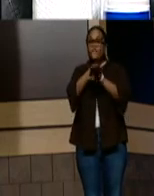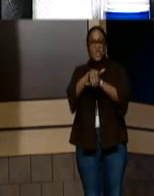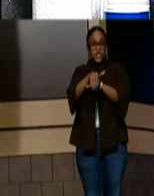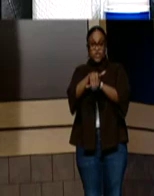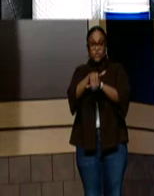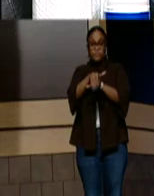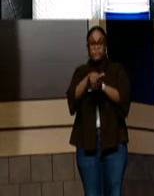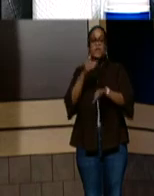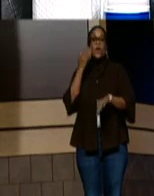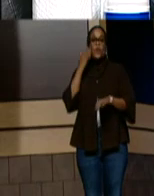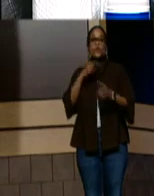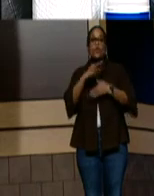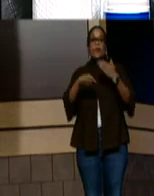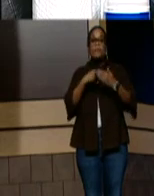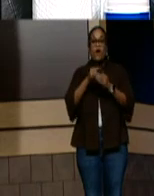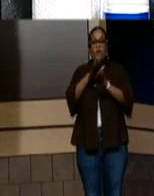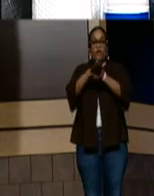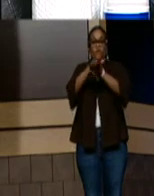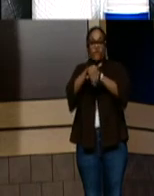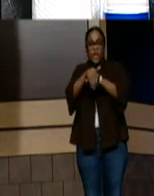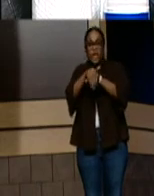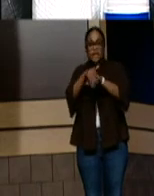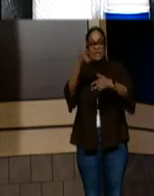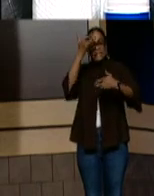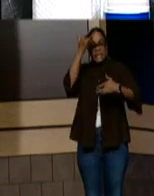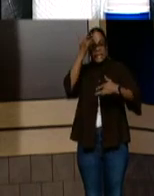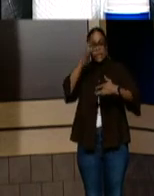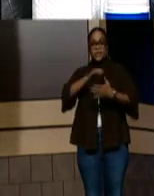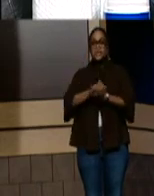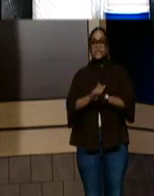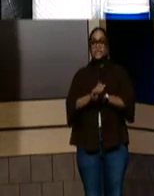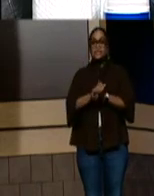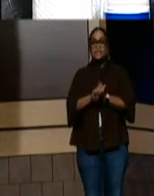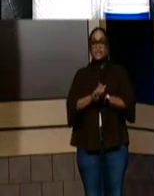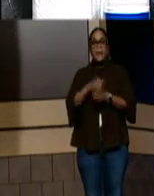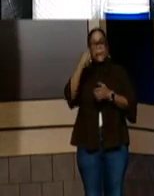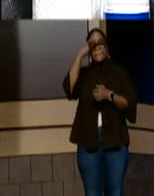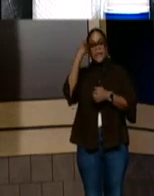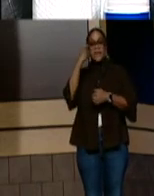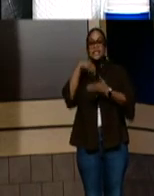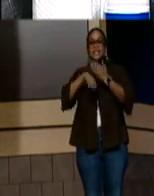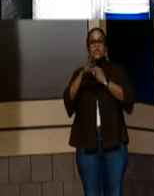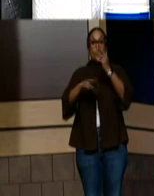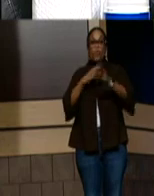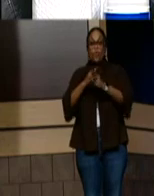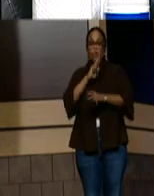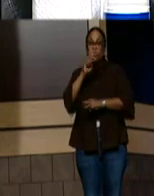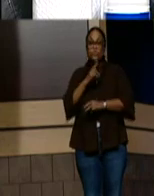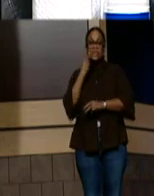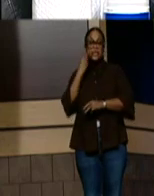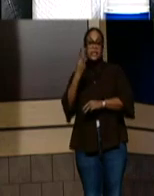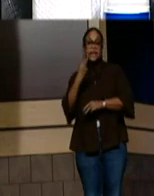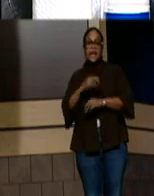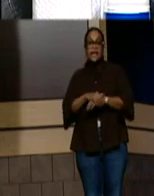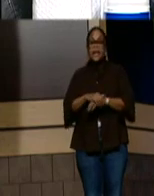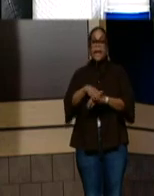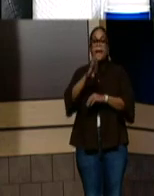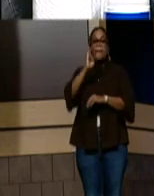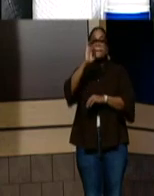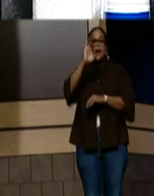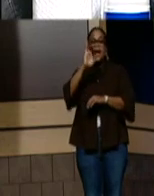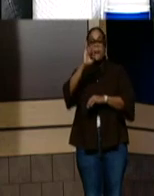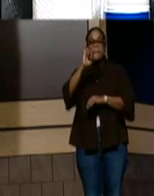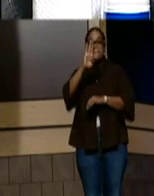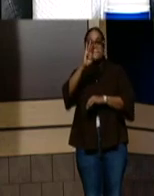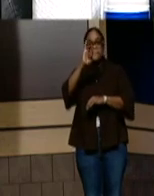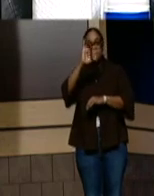about artificial viruses. In fact, many of the advanced countries in the world used to look at biochemical weaponry, looking at